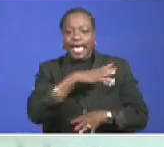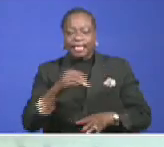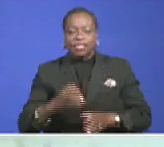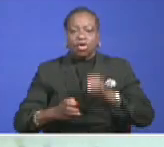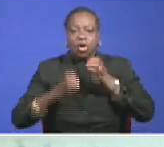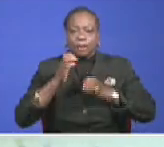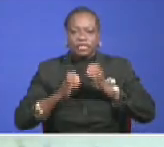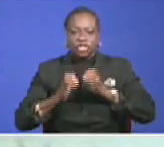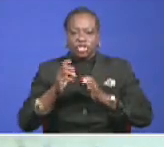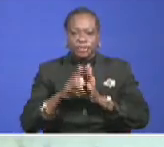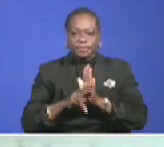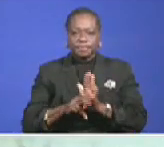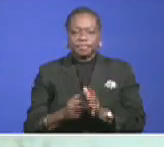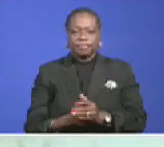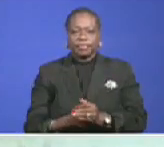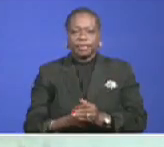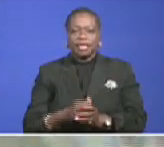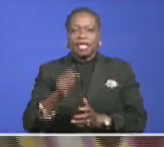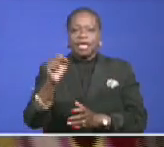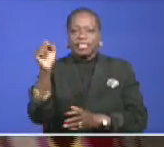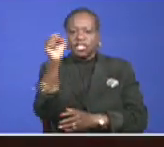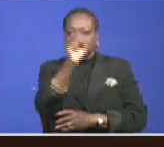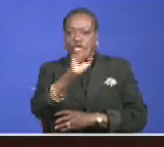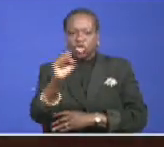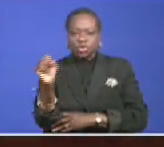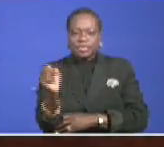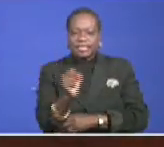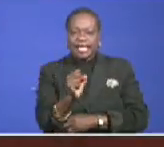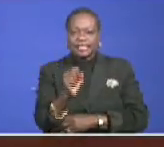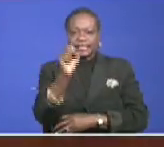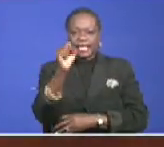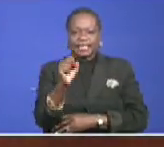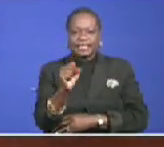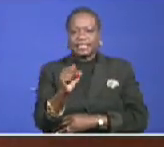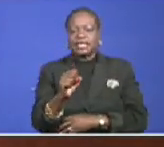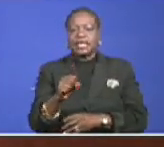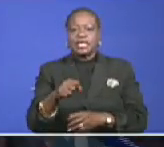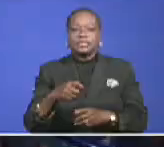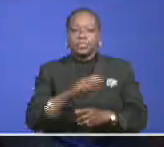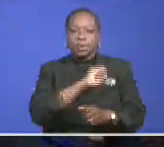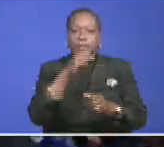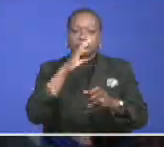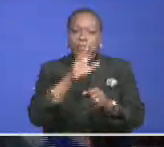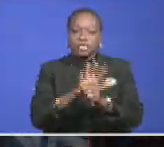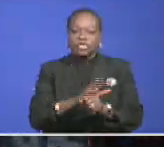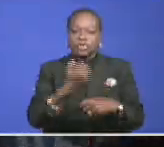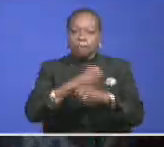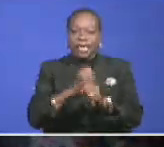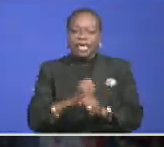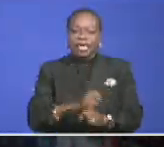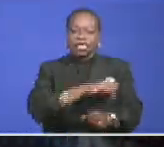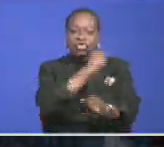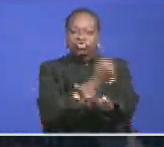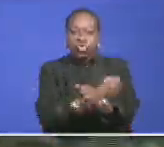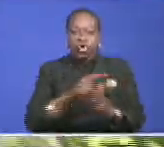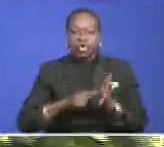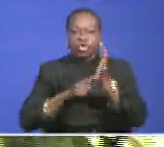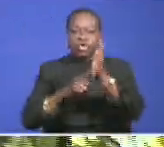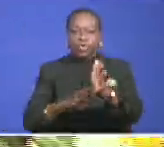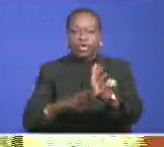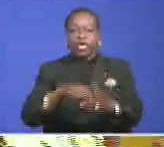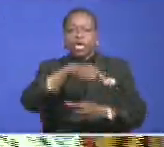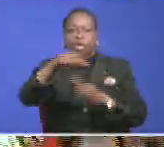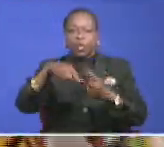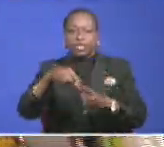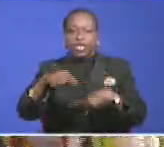more. The Shell Saxon superstars intend to make a strong showing when they head to Bay Street on Boxing Day with its theme, a